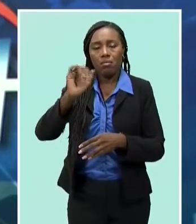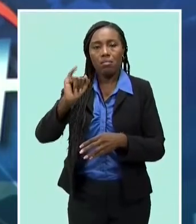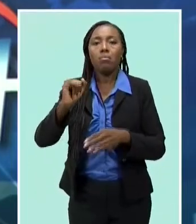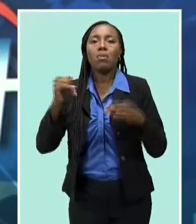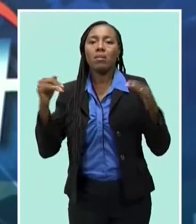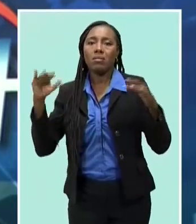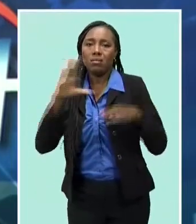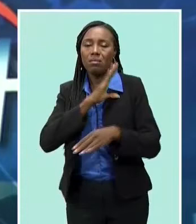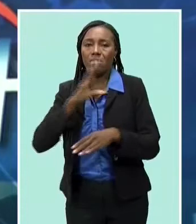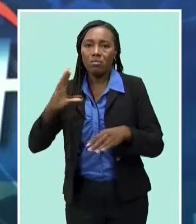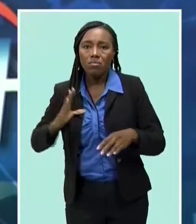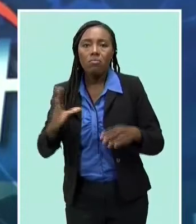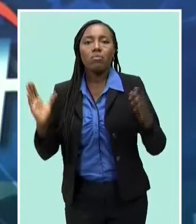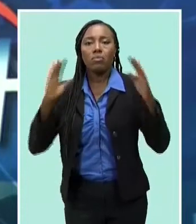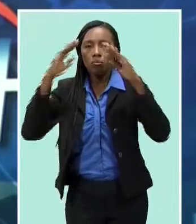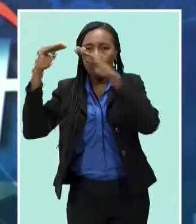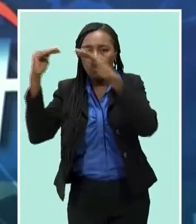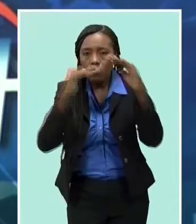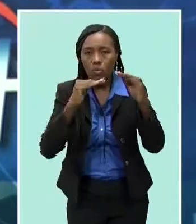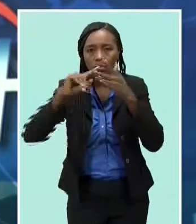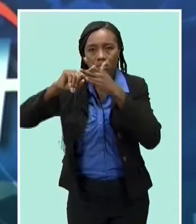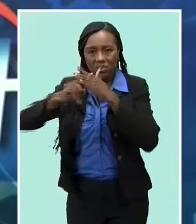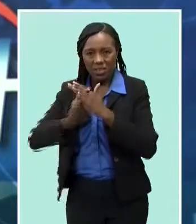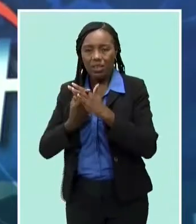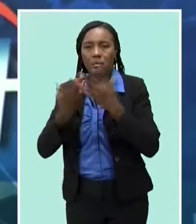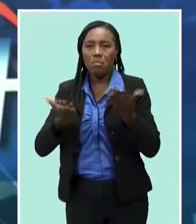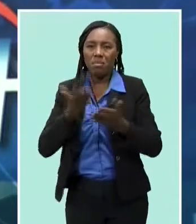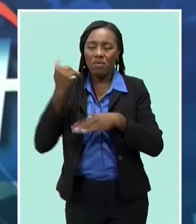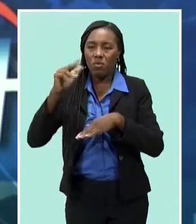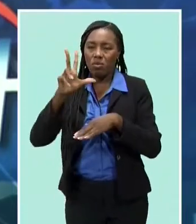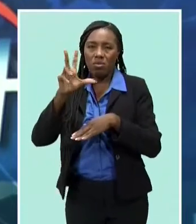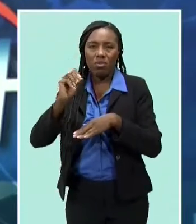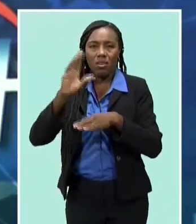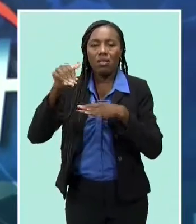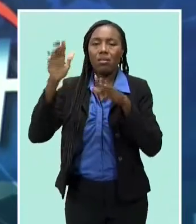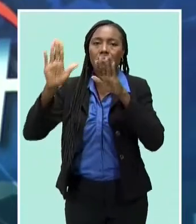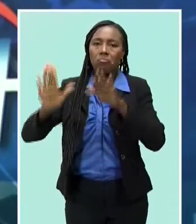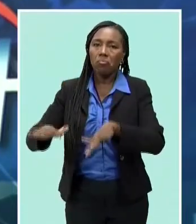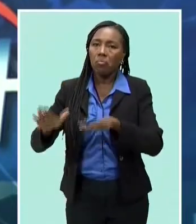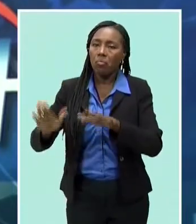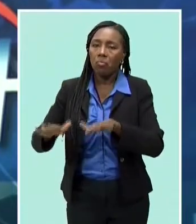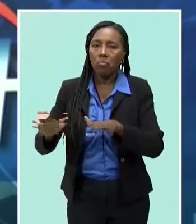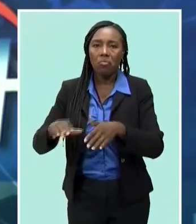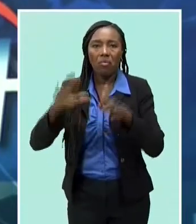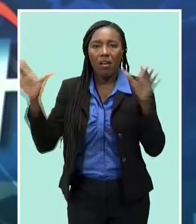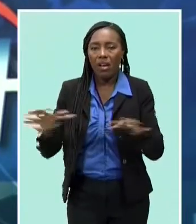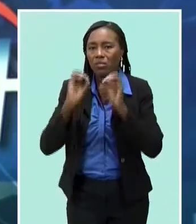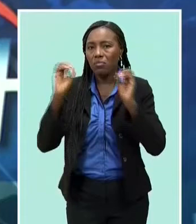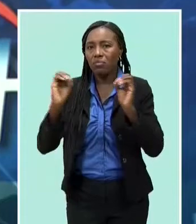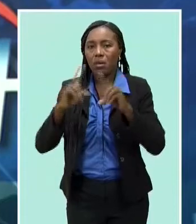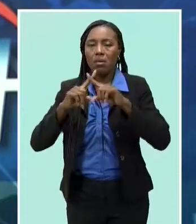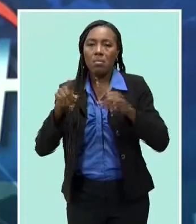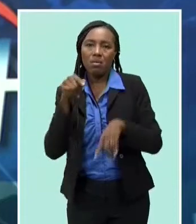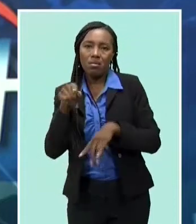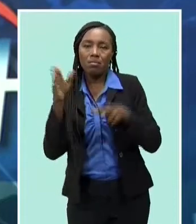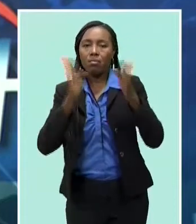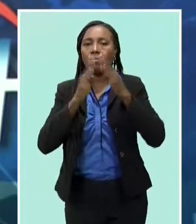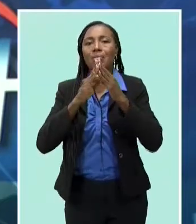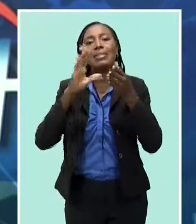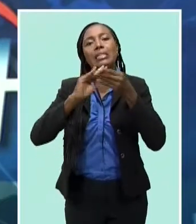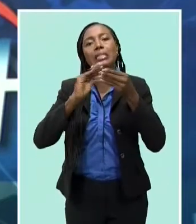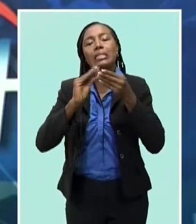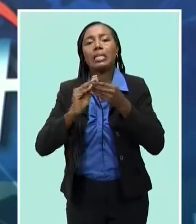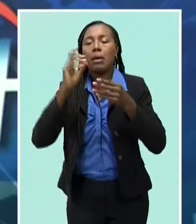restarting after being dormant for around 30 years. At that meeting, Mr. Thorne noted a mutual respect must exist